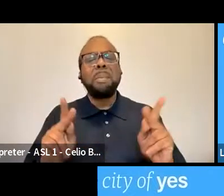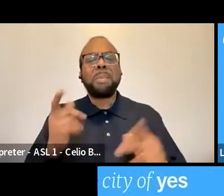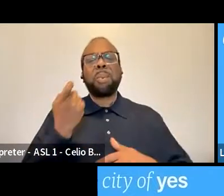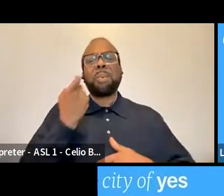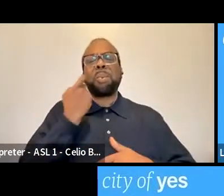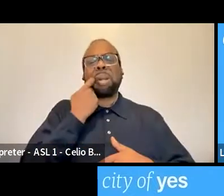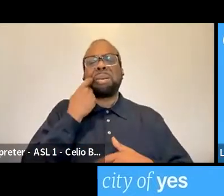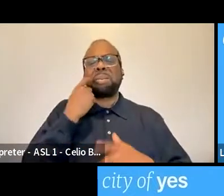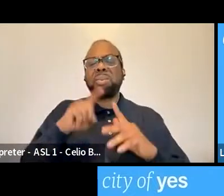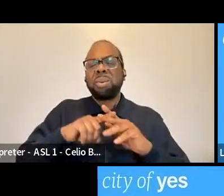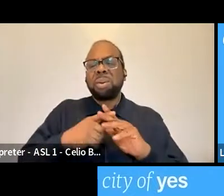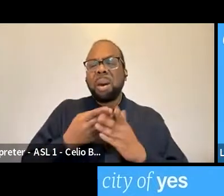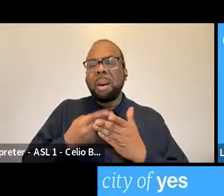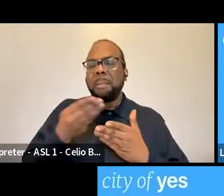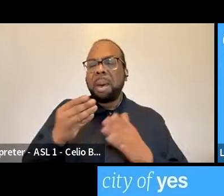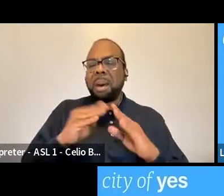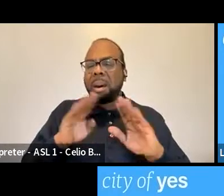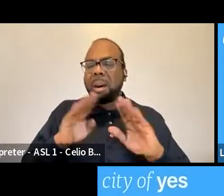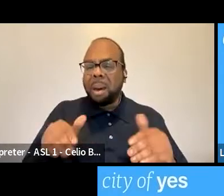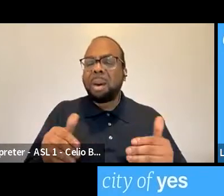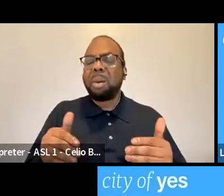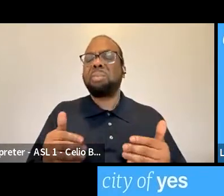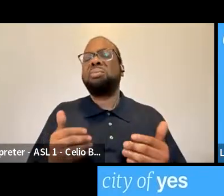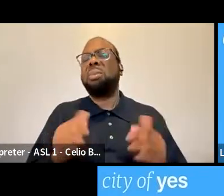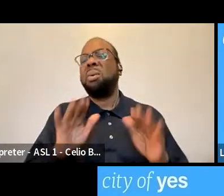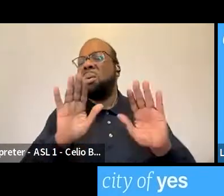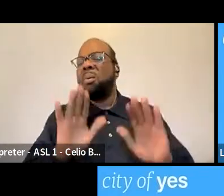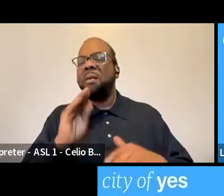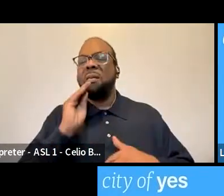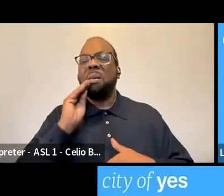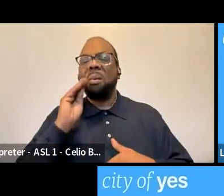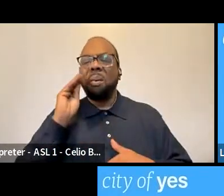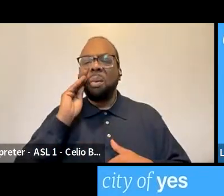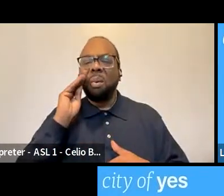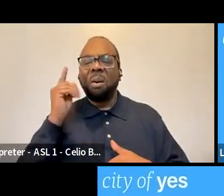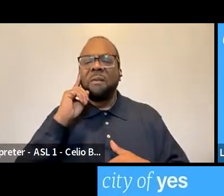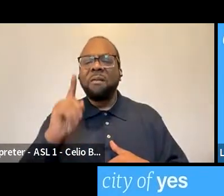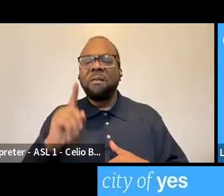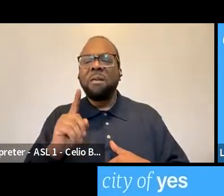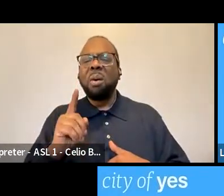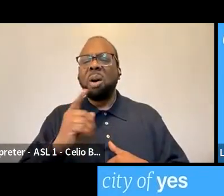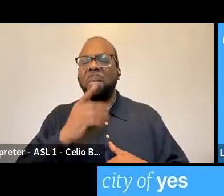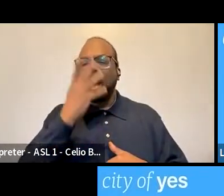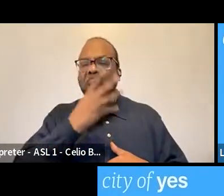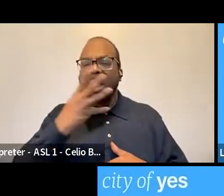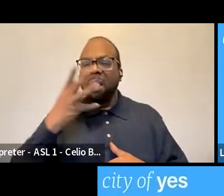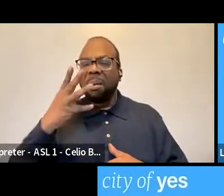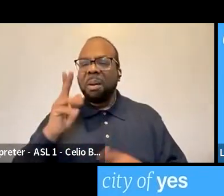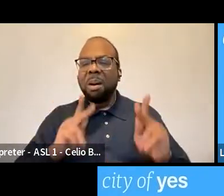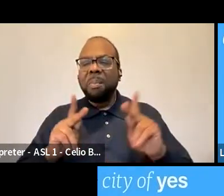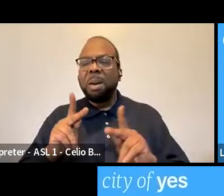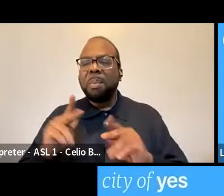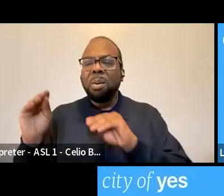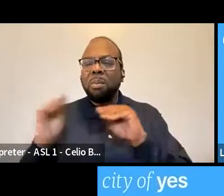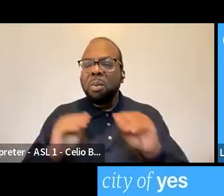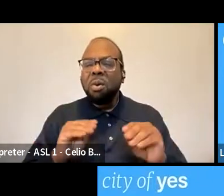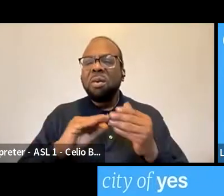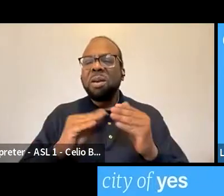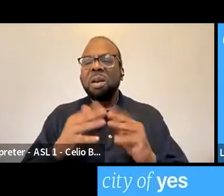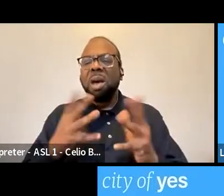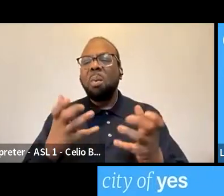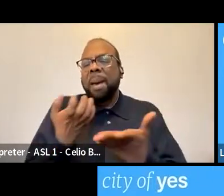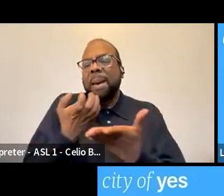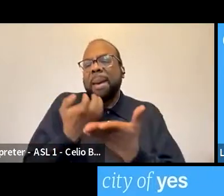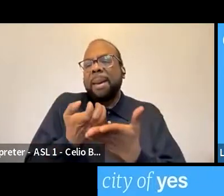out. That was a great, you know, home for for immigrants coming to the city looking for immigrant looking for economic